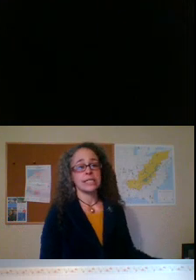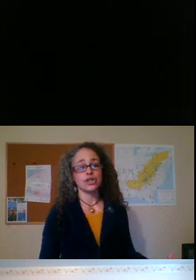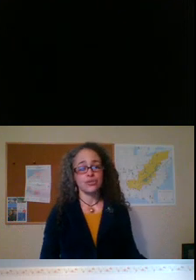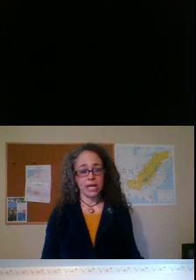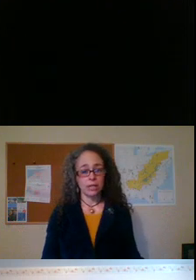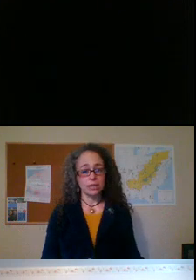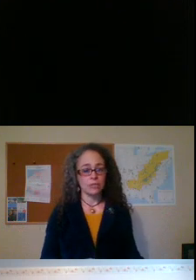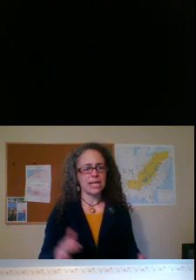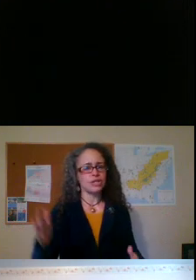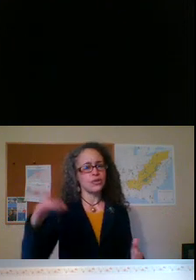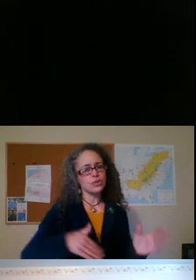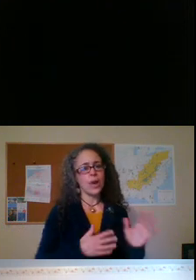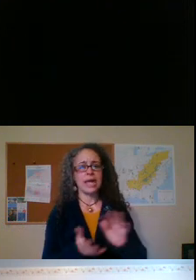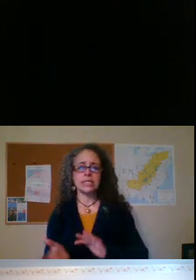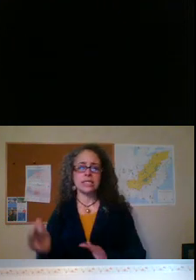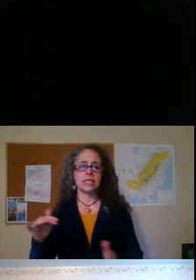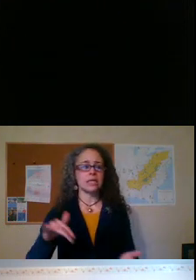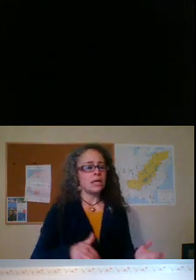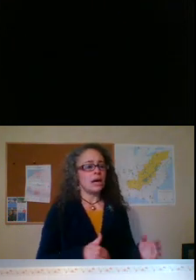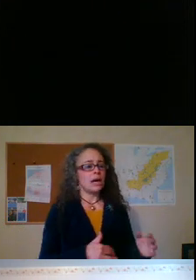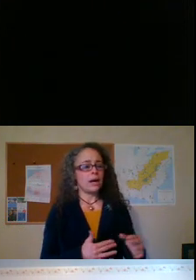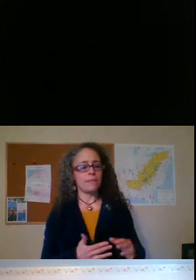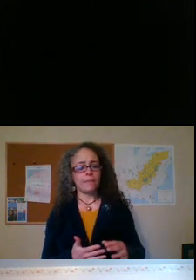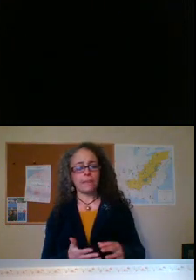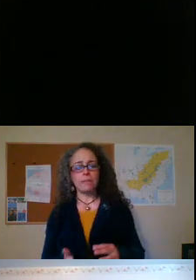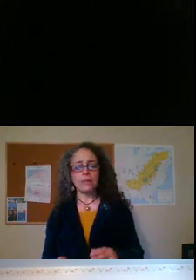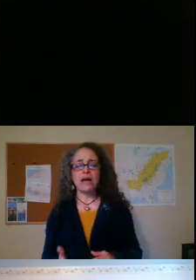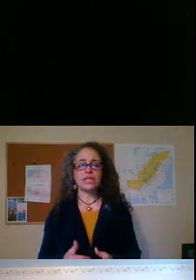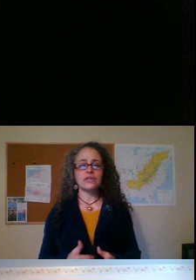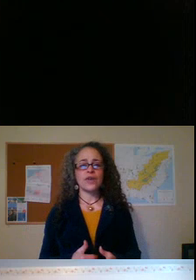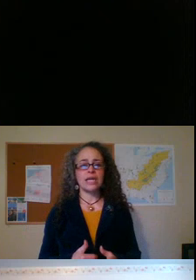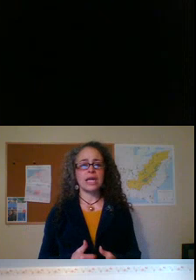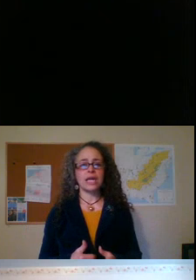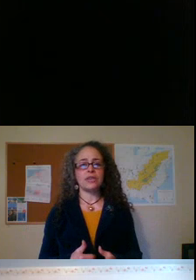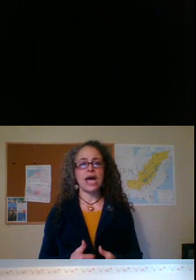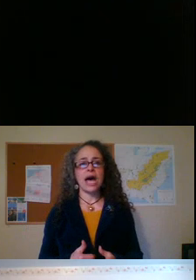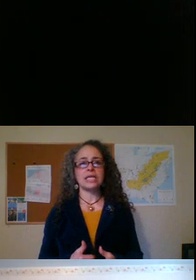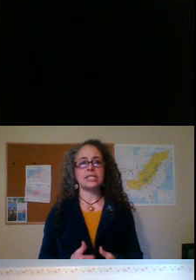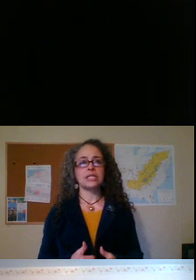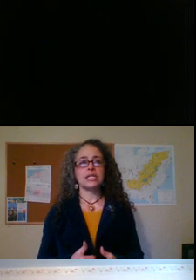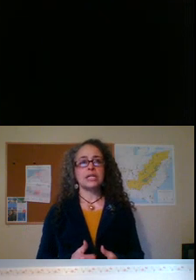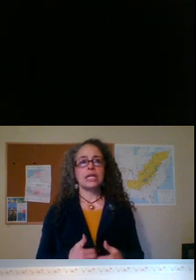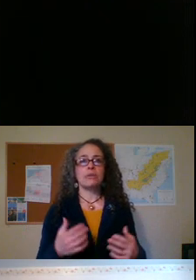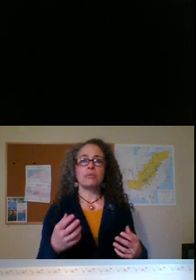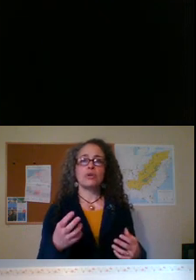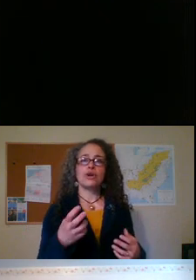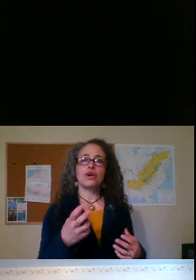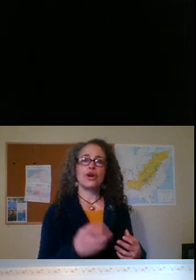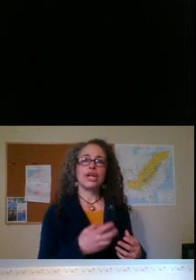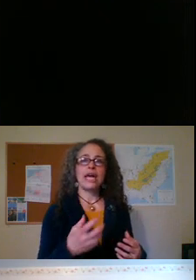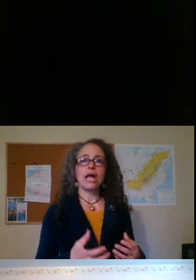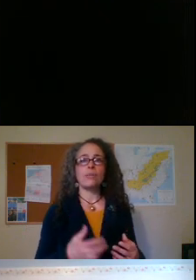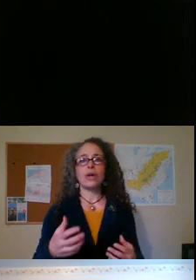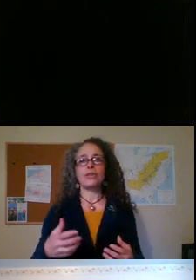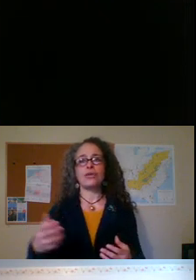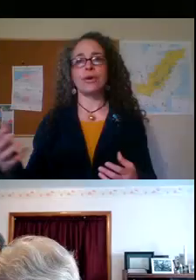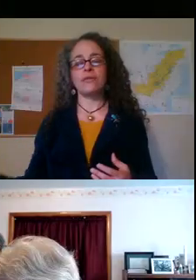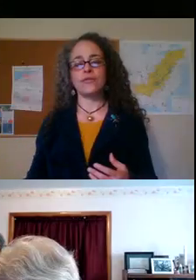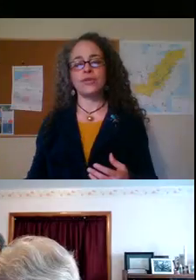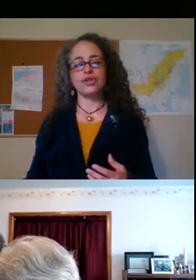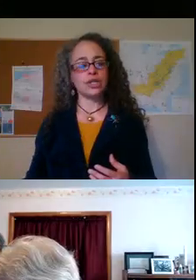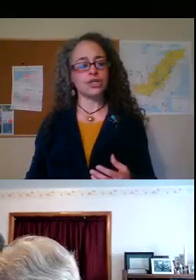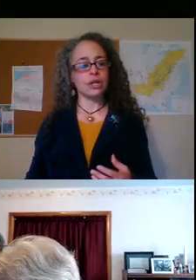or fixing trails, right? So there's ways to apply for this funding that it could help